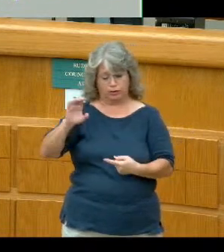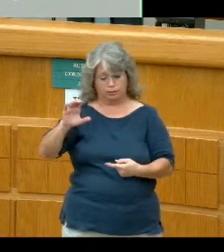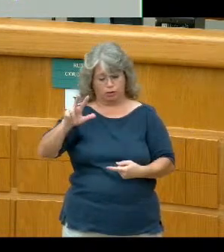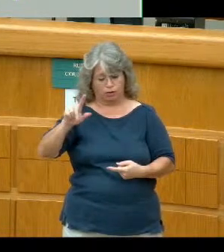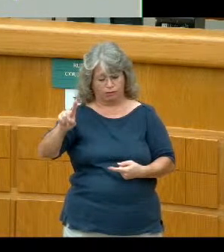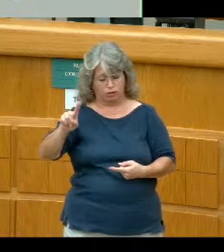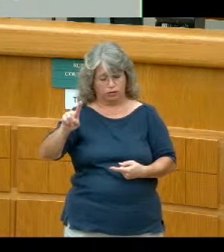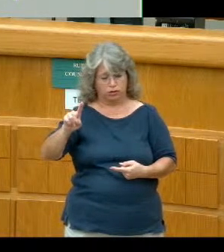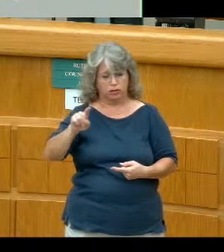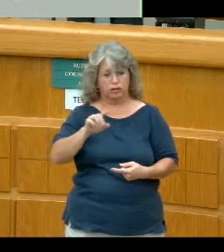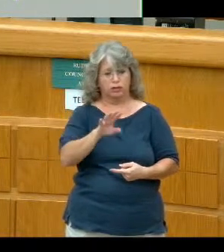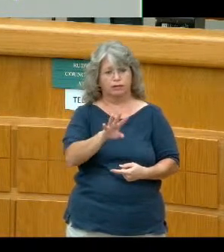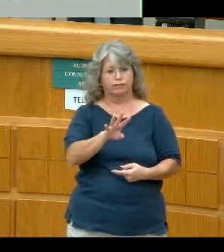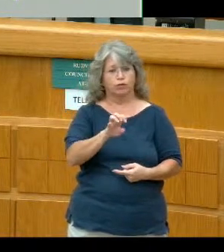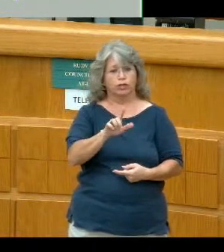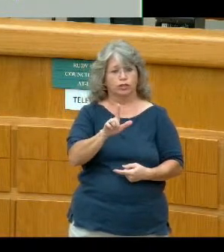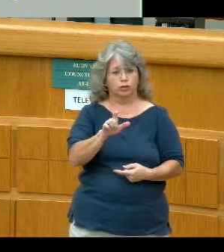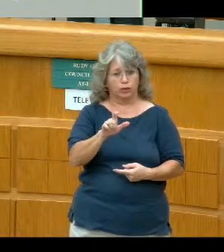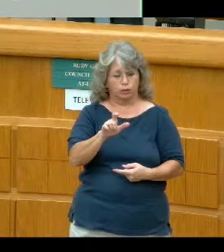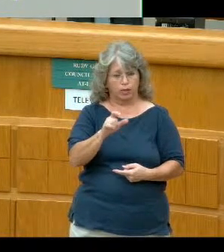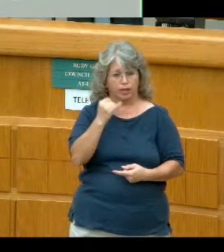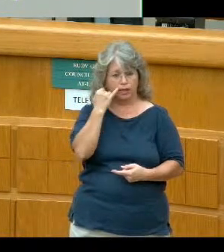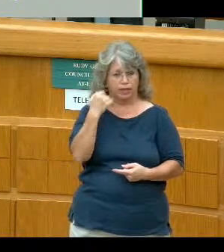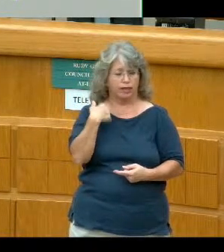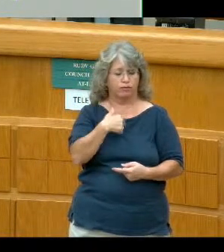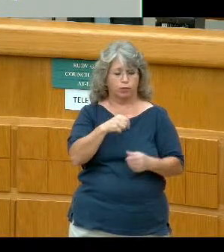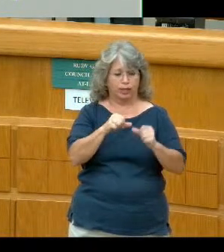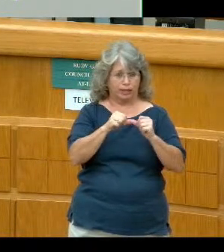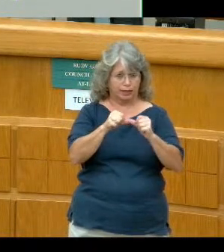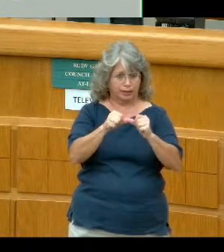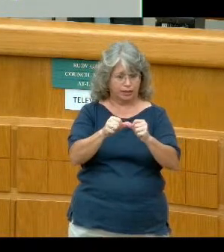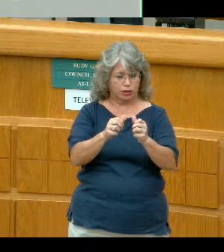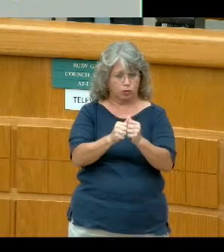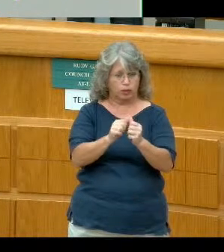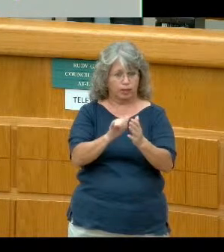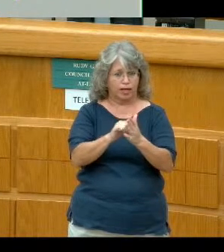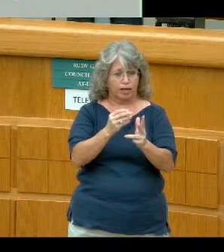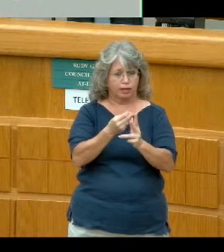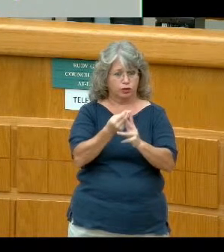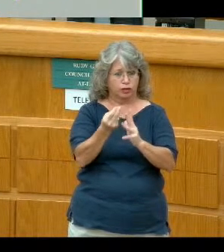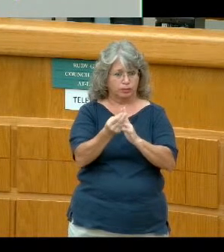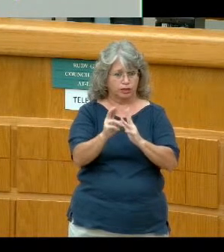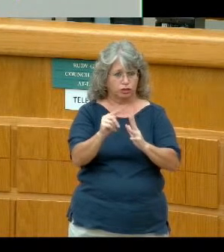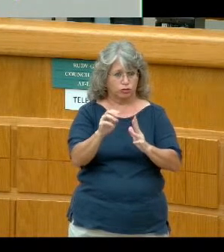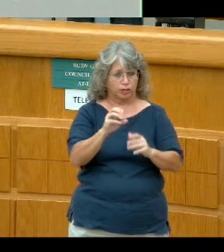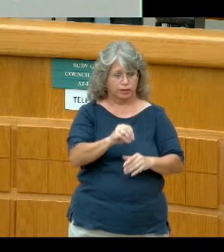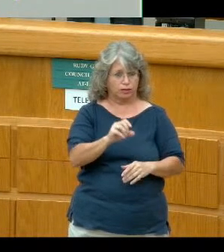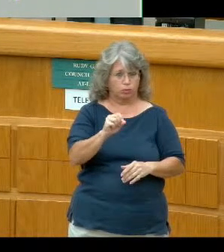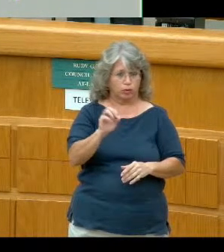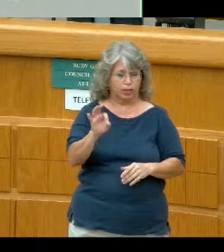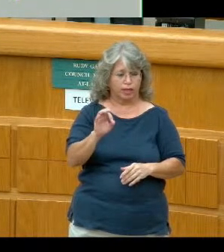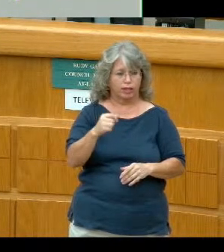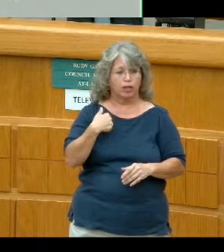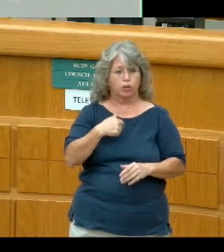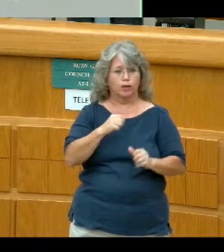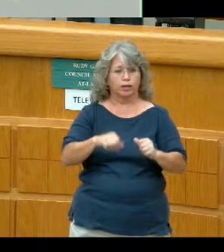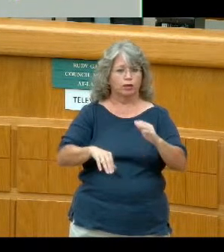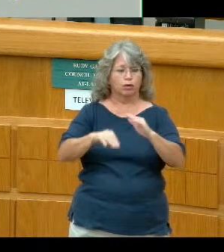31st? We get 421 if we stay where we've been at a transmission rate of 0.9, and we would go